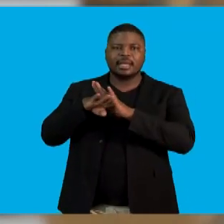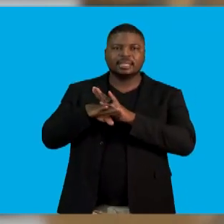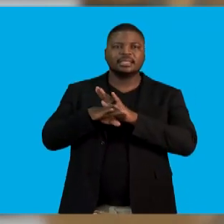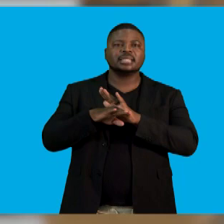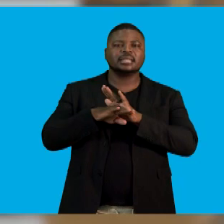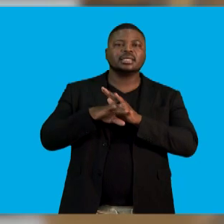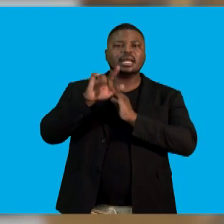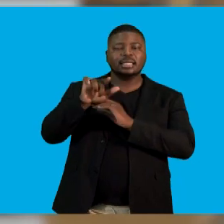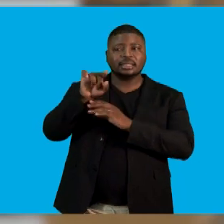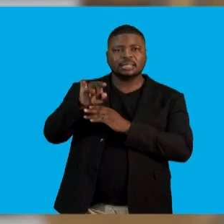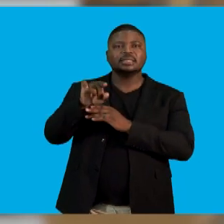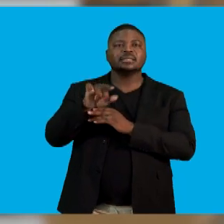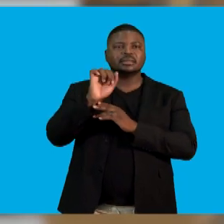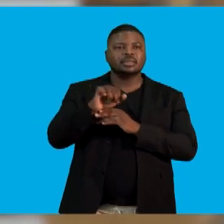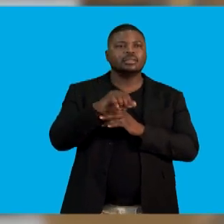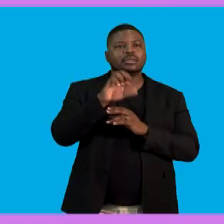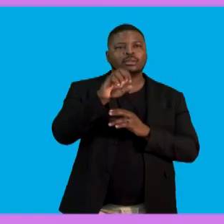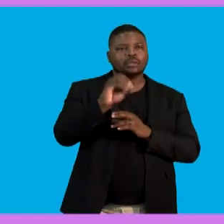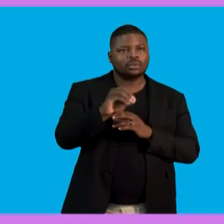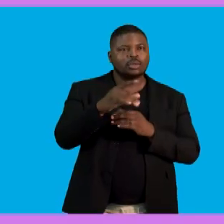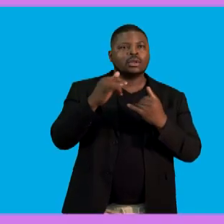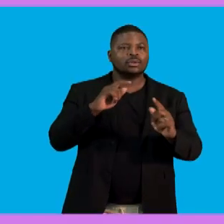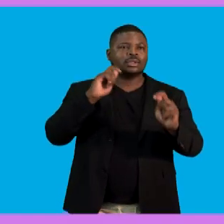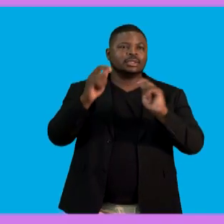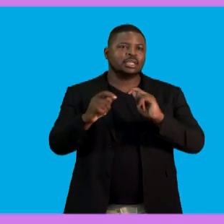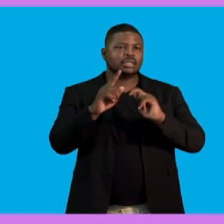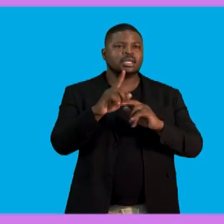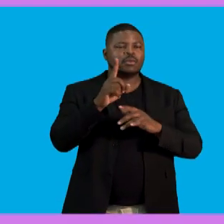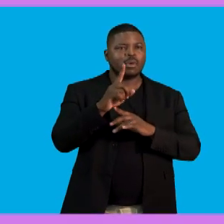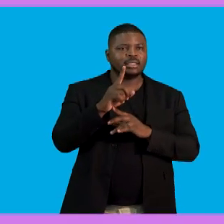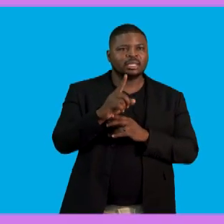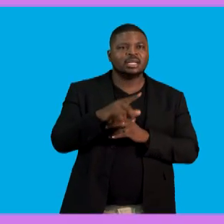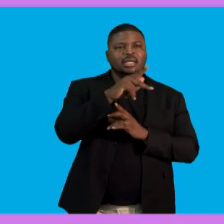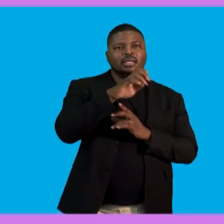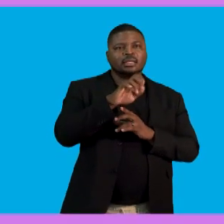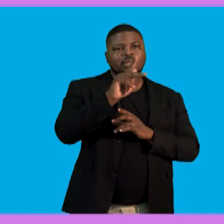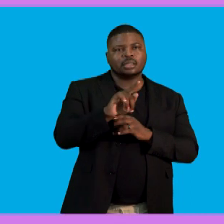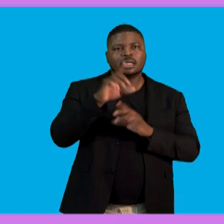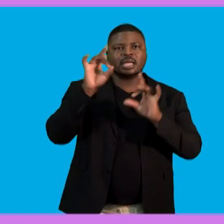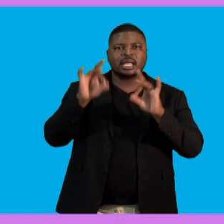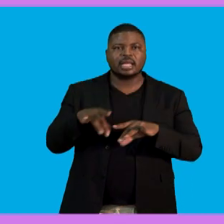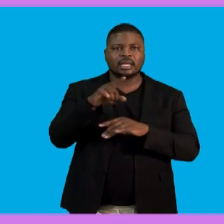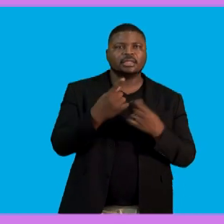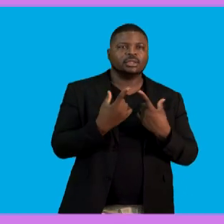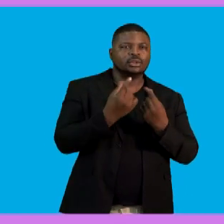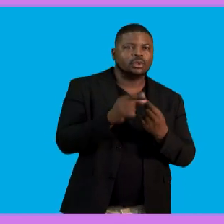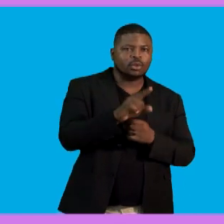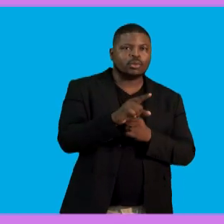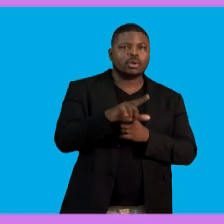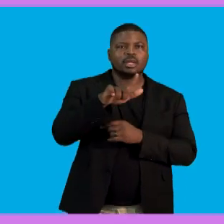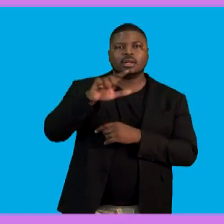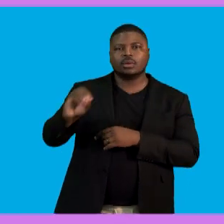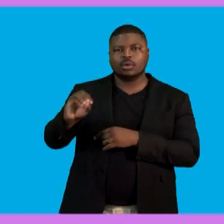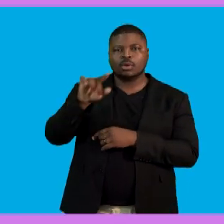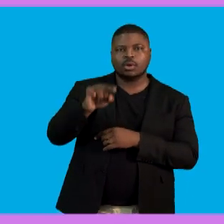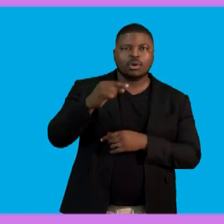unit of volume. So now the mnemonic has changed only on the liter part. So we say Keke hates